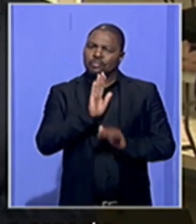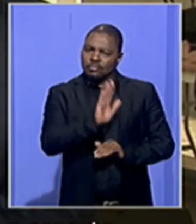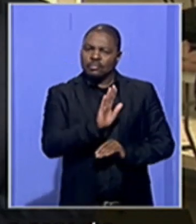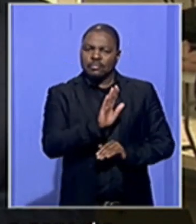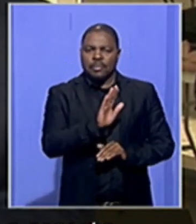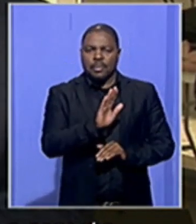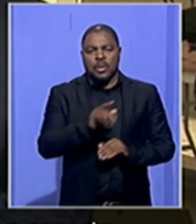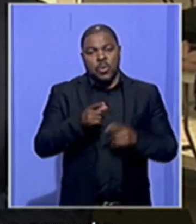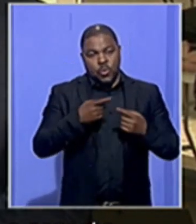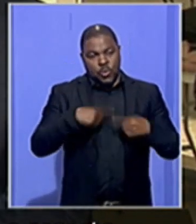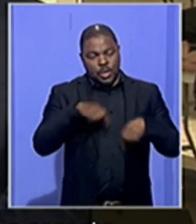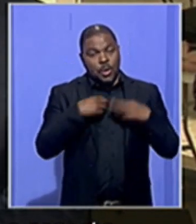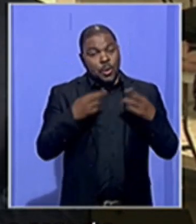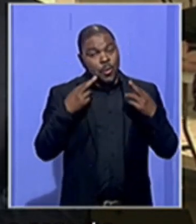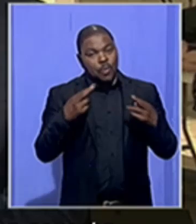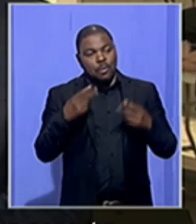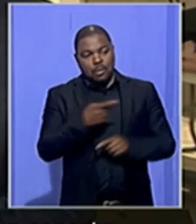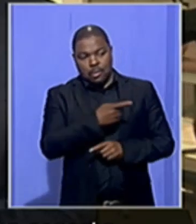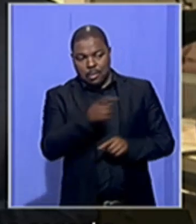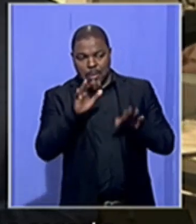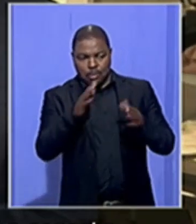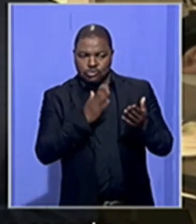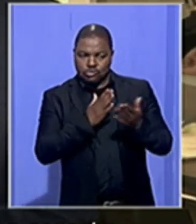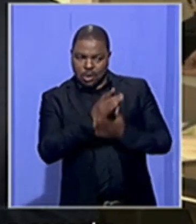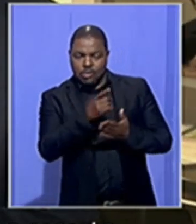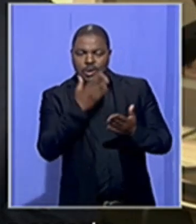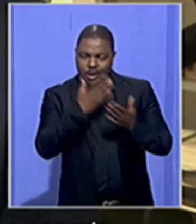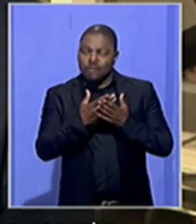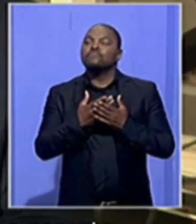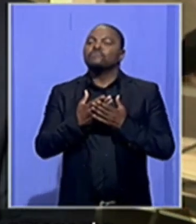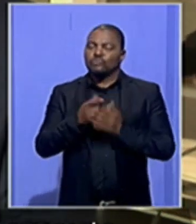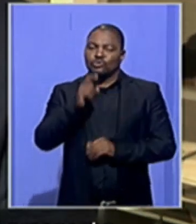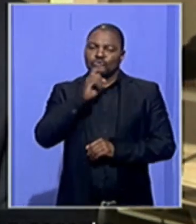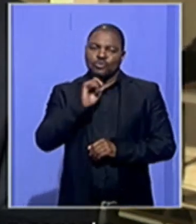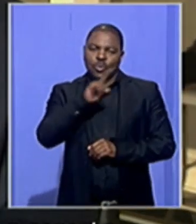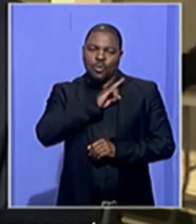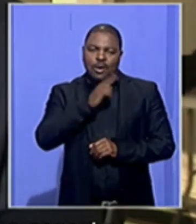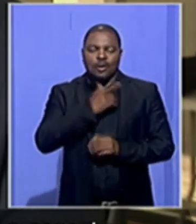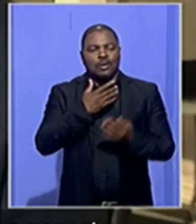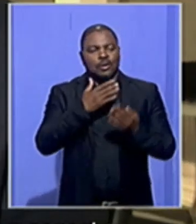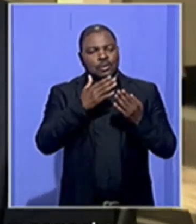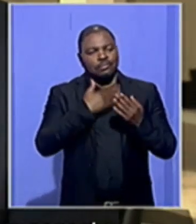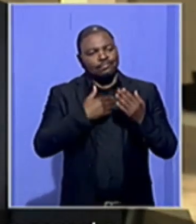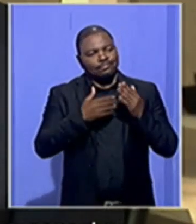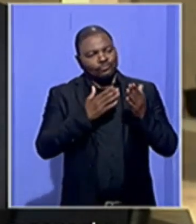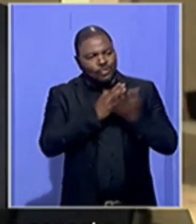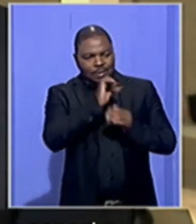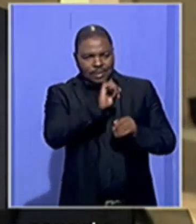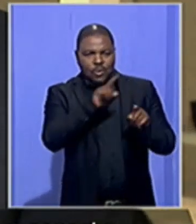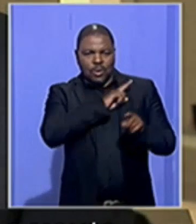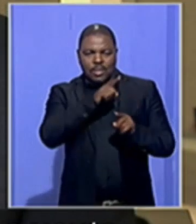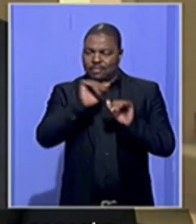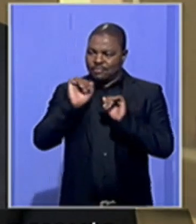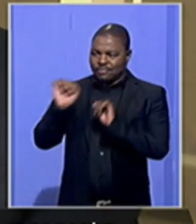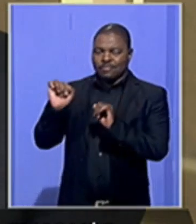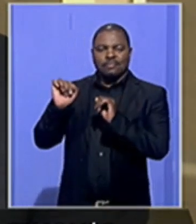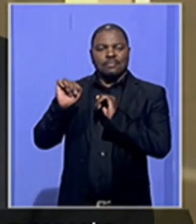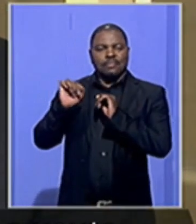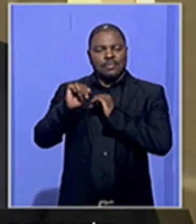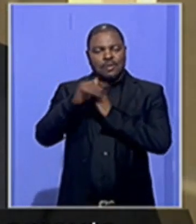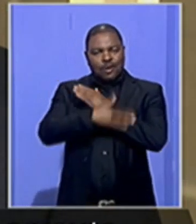and we hope that they will use that right, civic right, for them to vote and to participate.